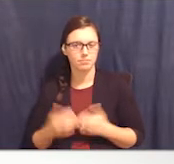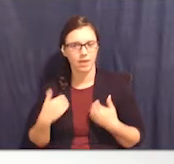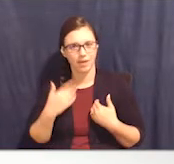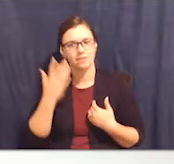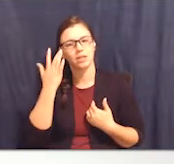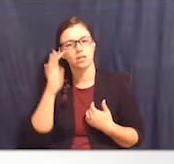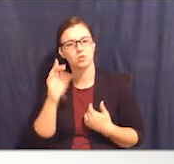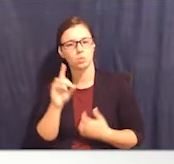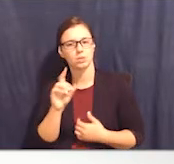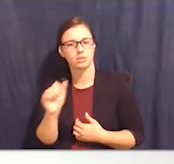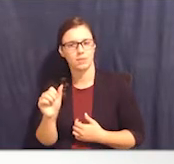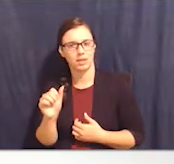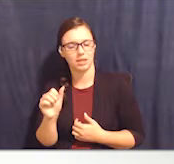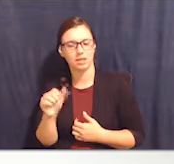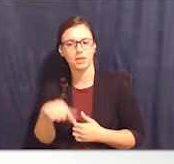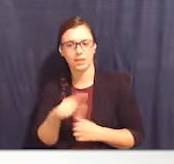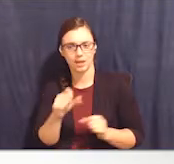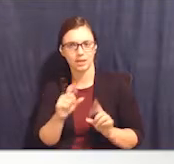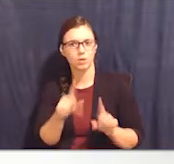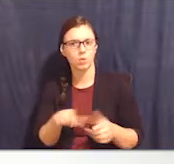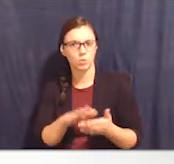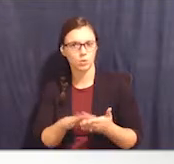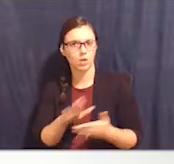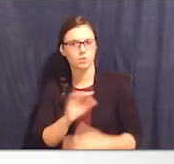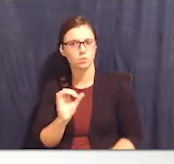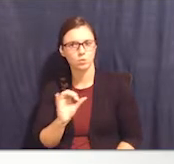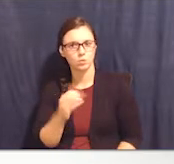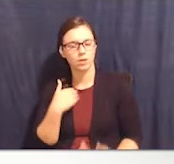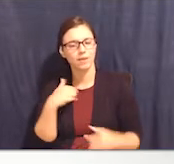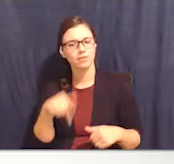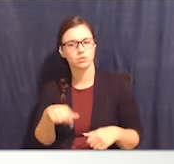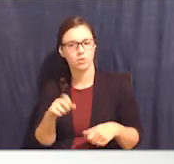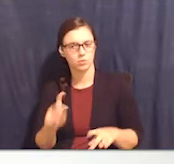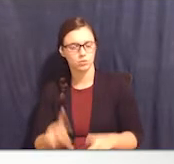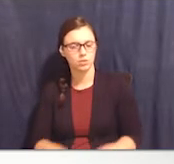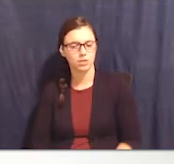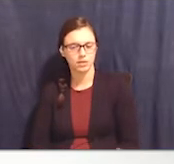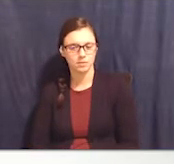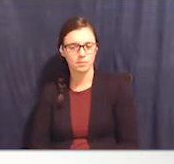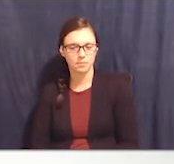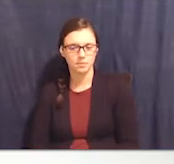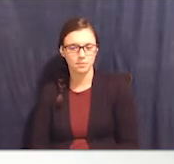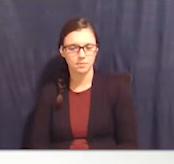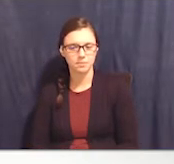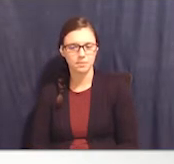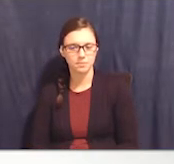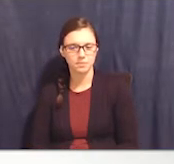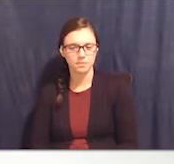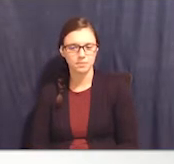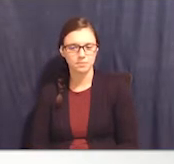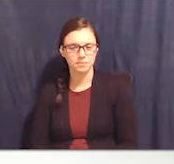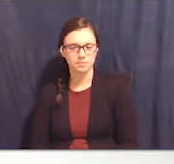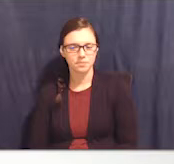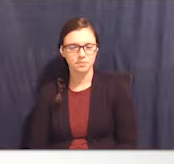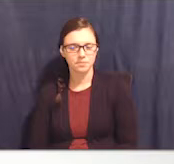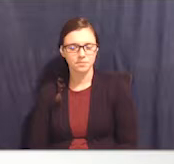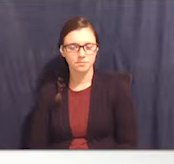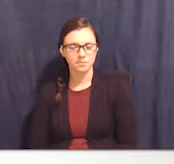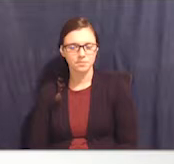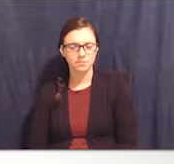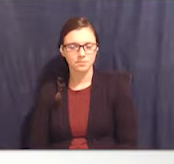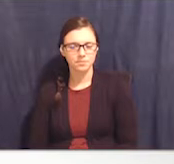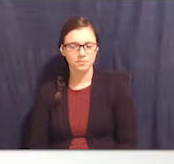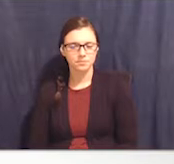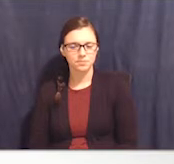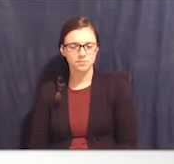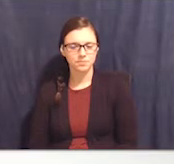club. It is an organization where they work on skills, just like Key Club and other clubs that